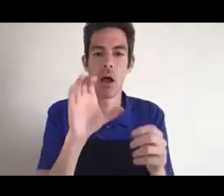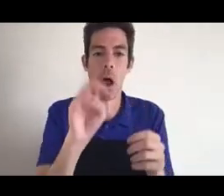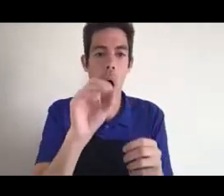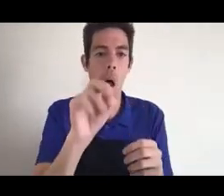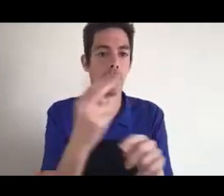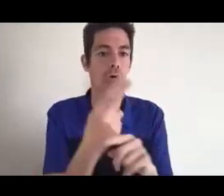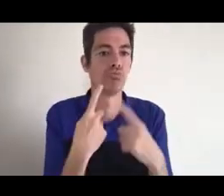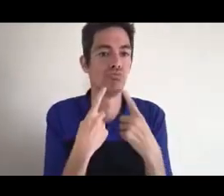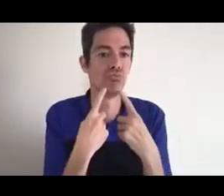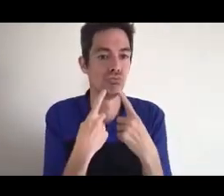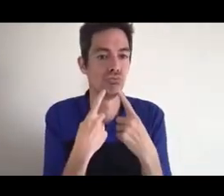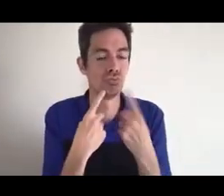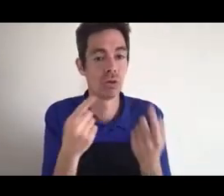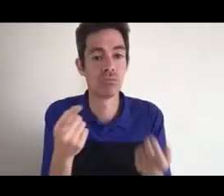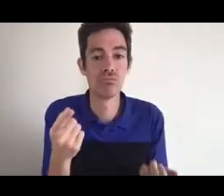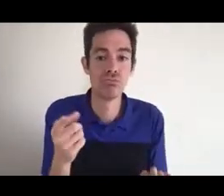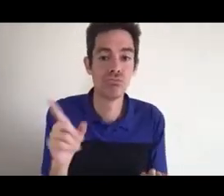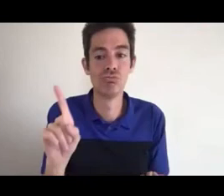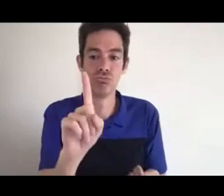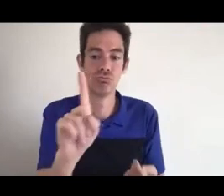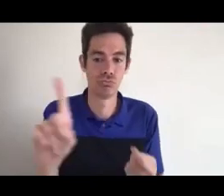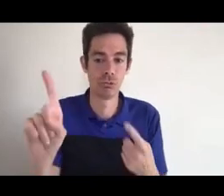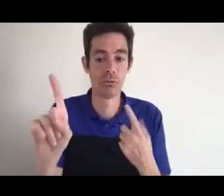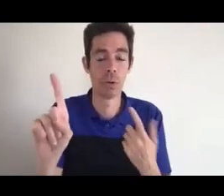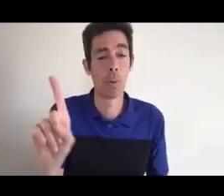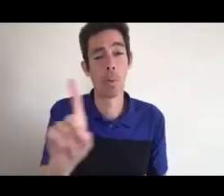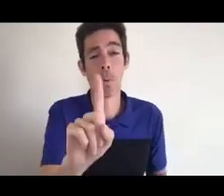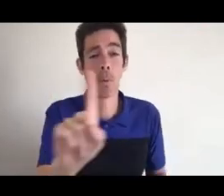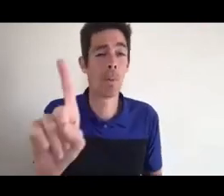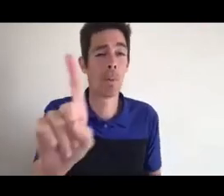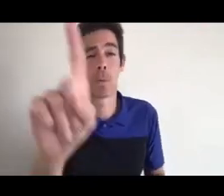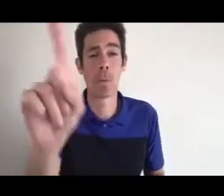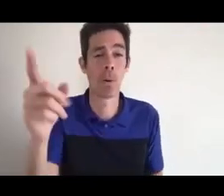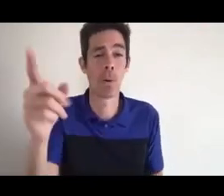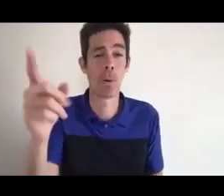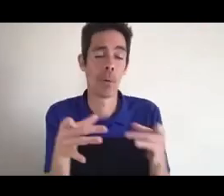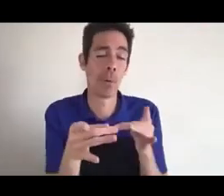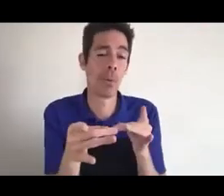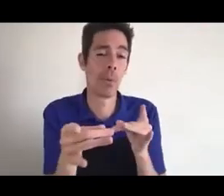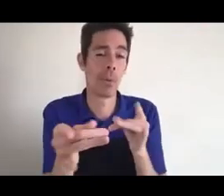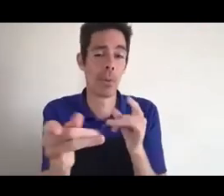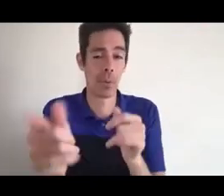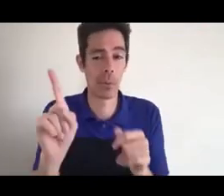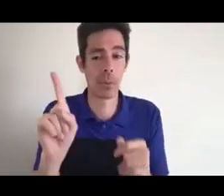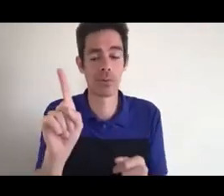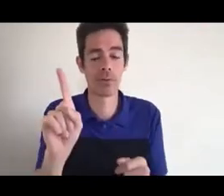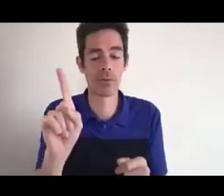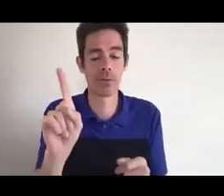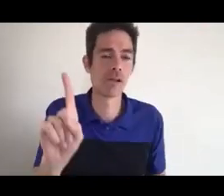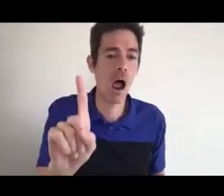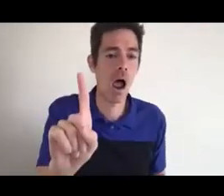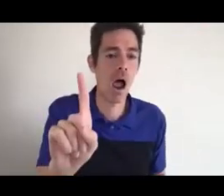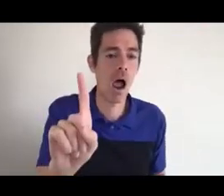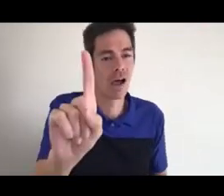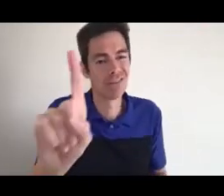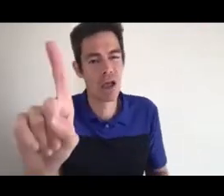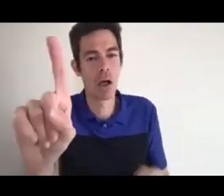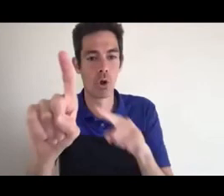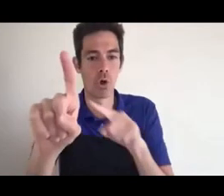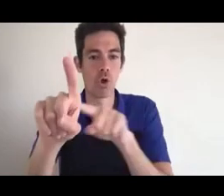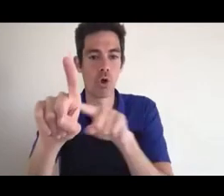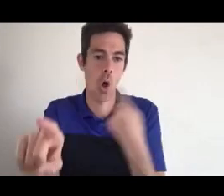is just kind of like an everyday thing. This is just, it's common to see people use this. But this kind of ooh is like maybe they're walking